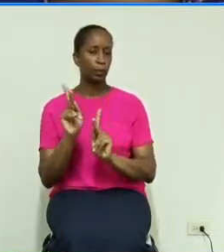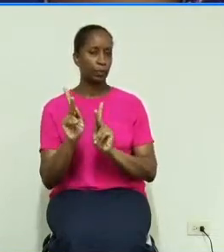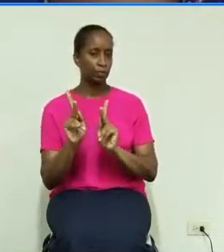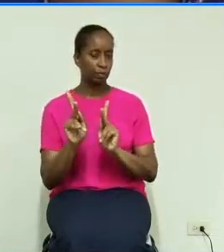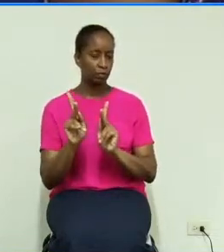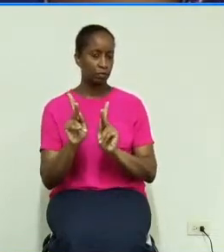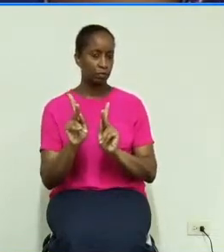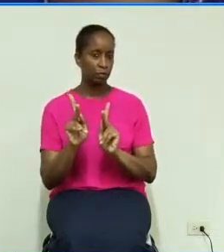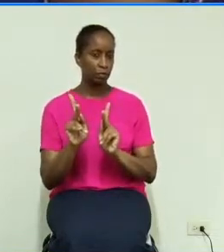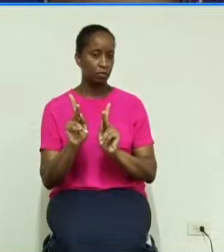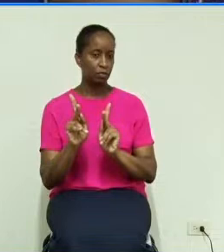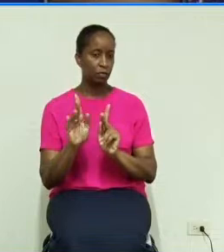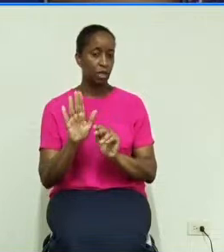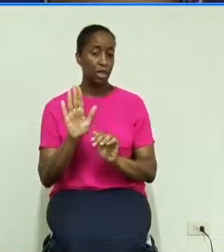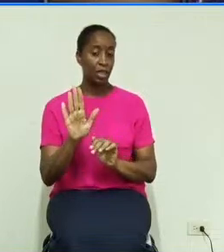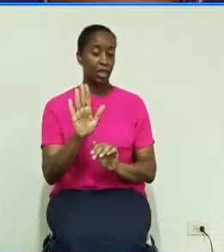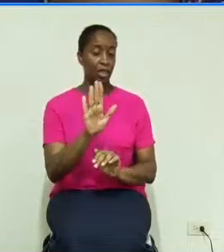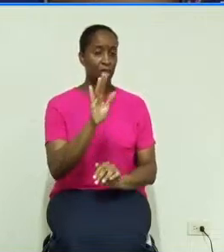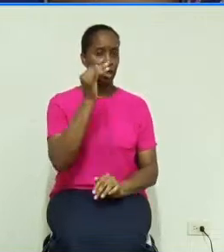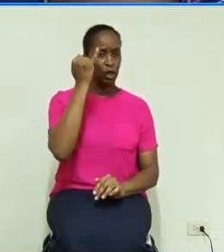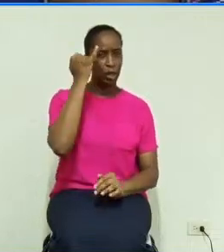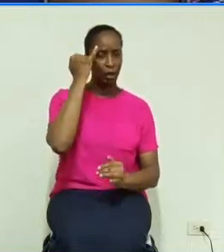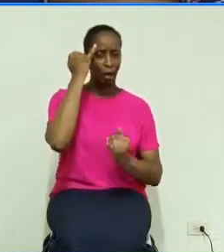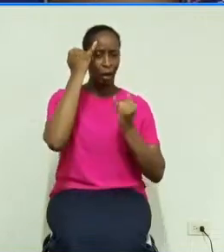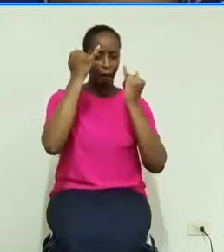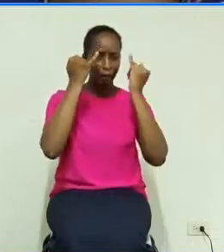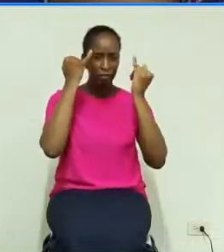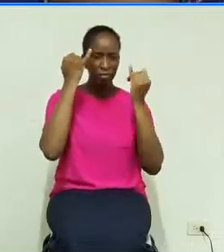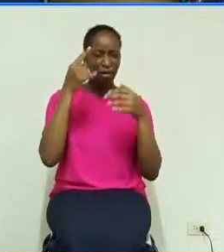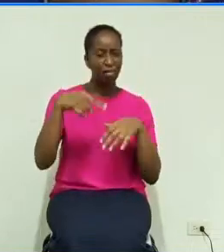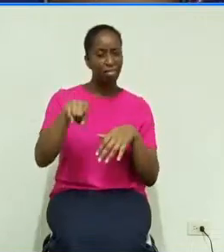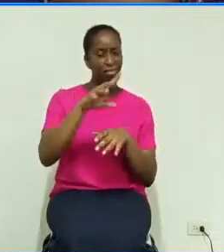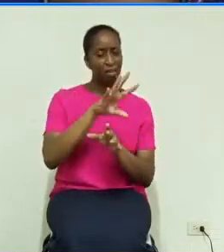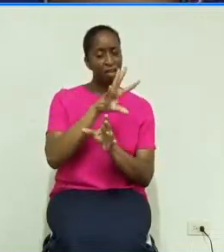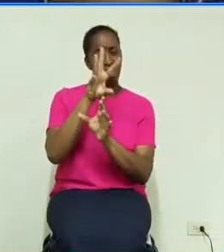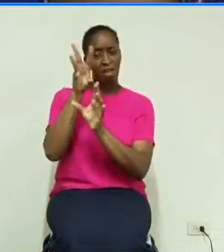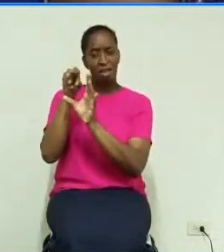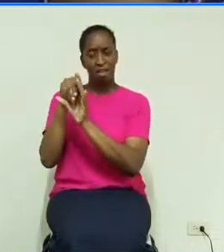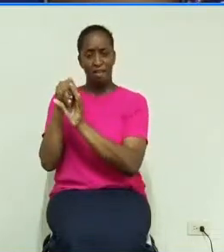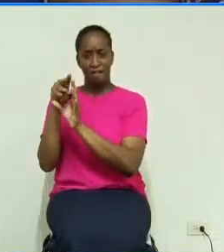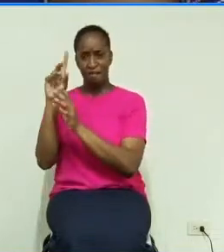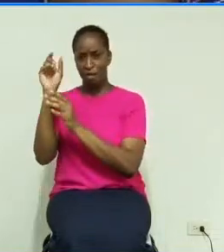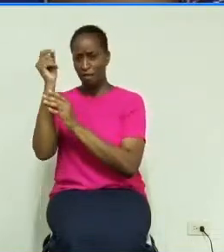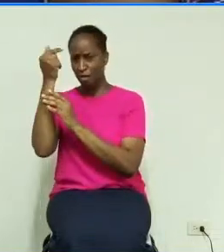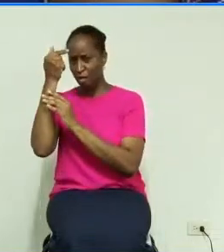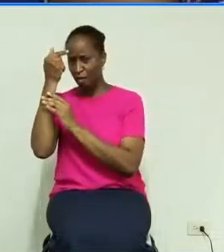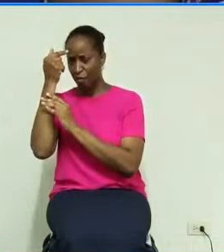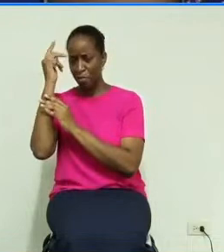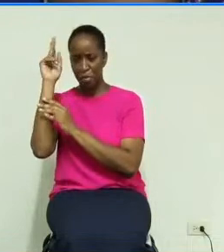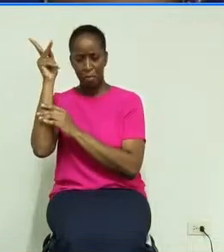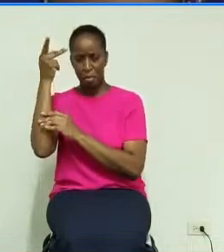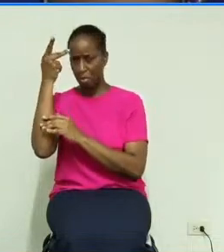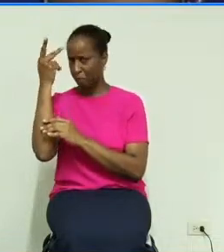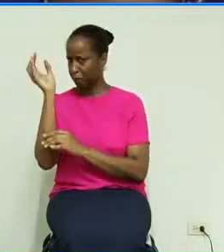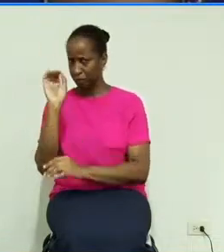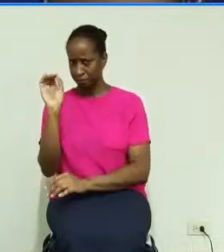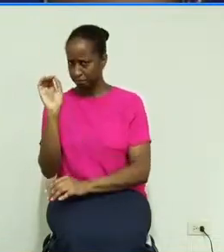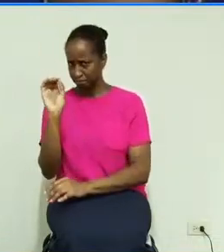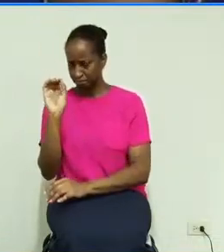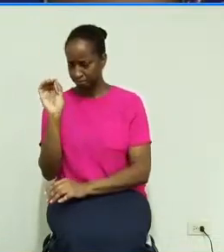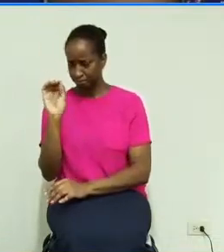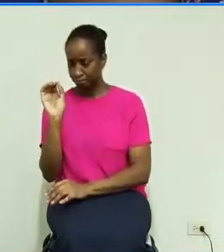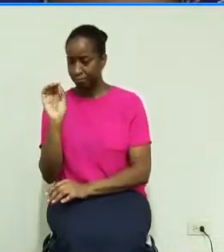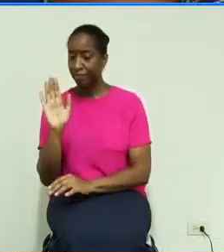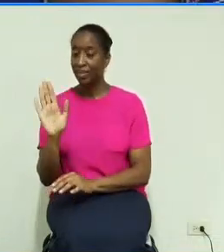change in the legislation of their country, to have their voices heard by such a wide and diverse community.